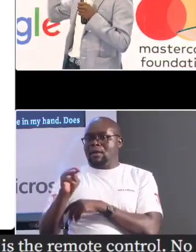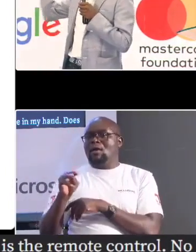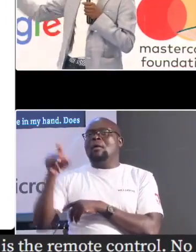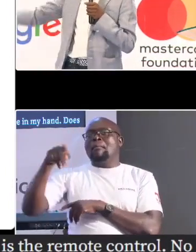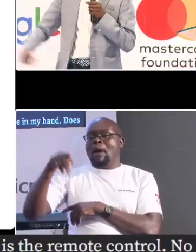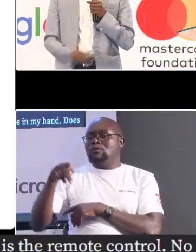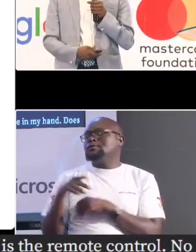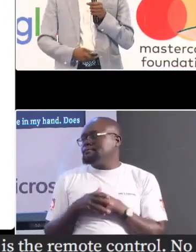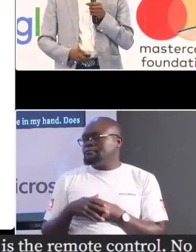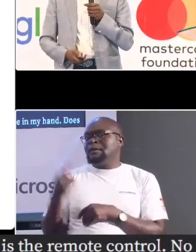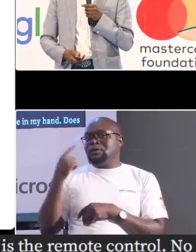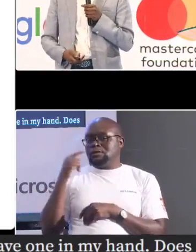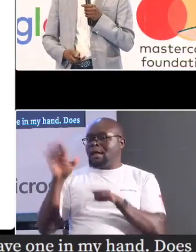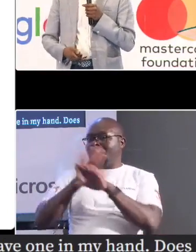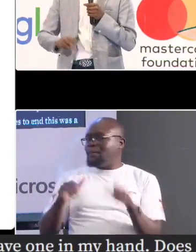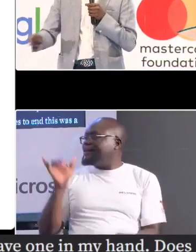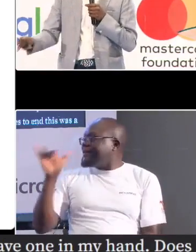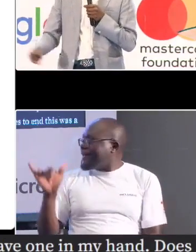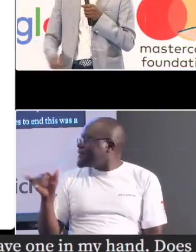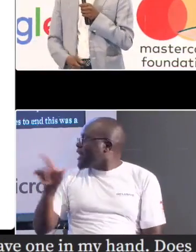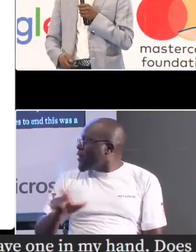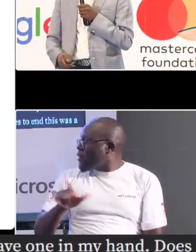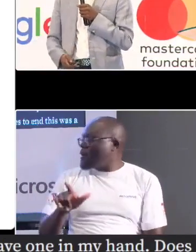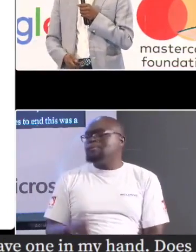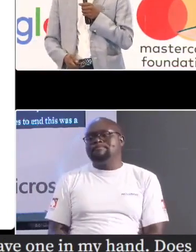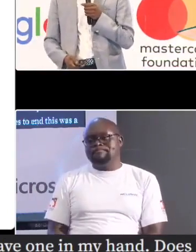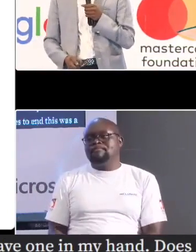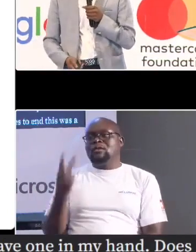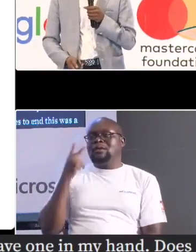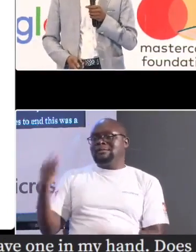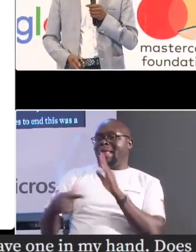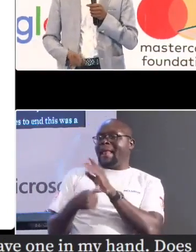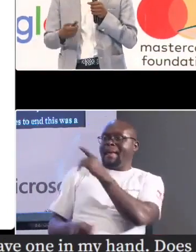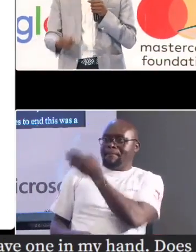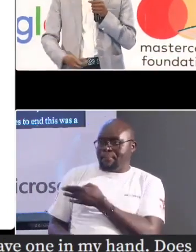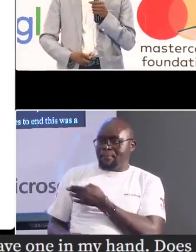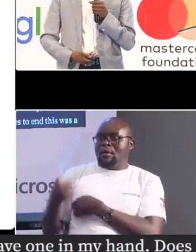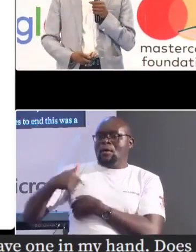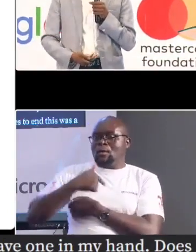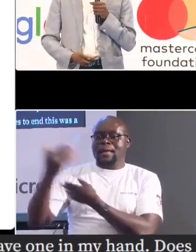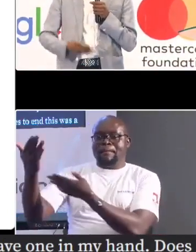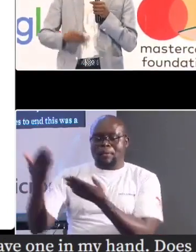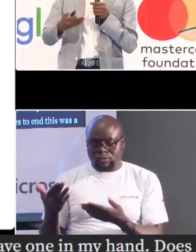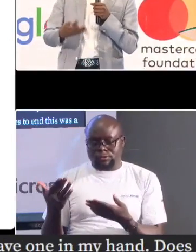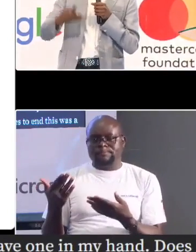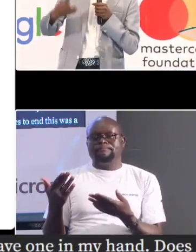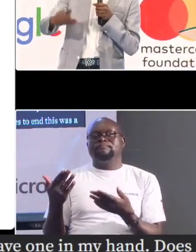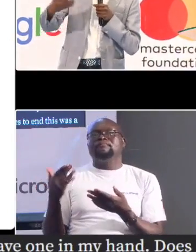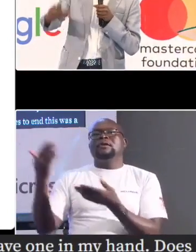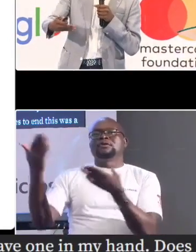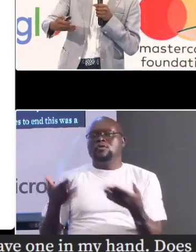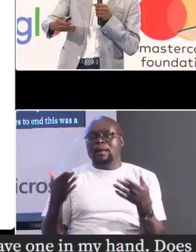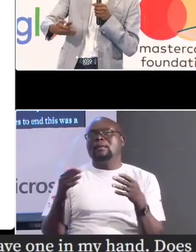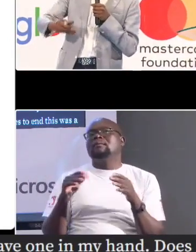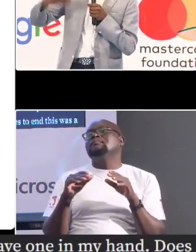involved a lot of the people you see on screen. It's a logo soup. I'm not going to go through their names. We were brought in to bring the